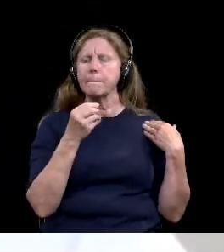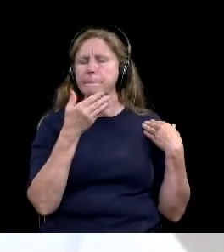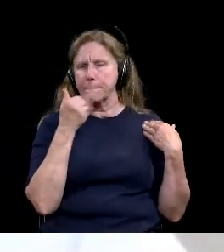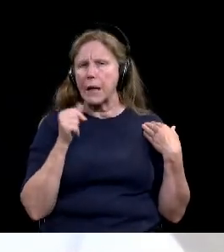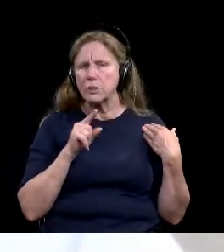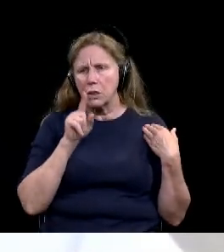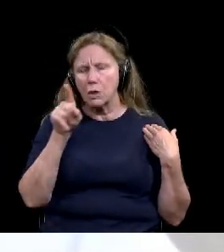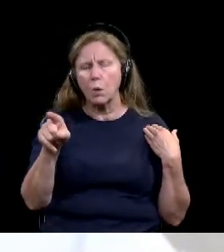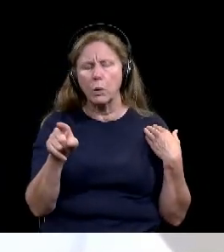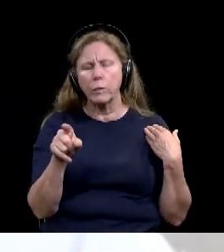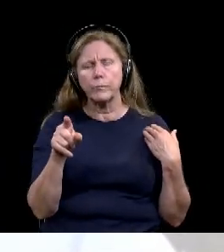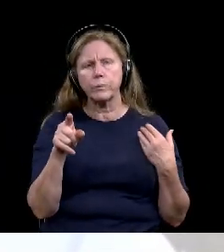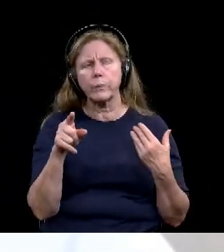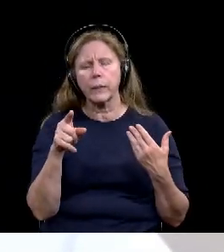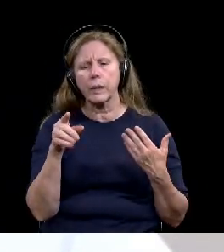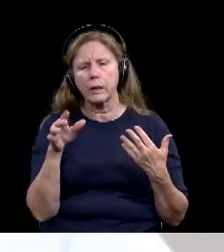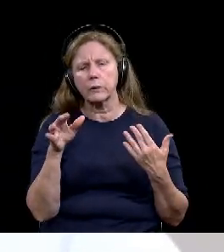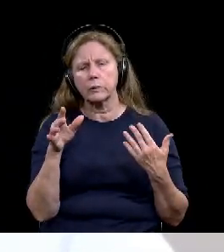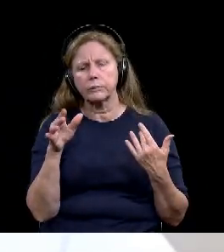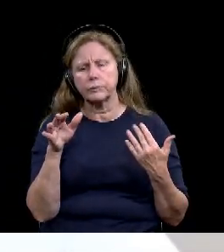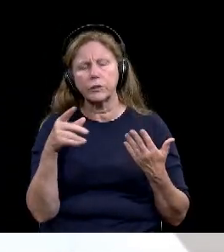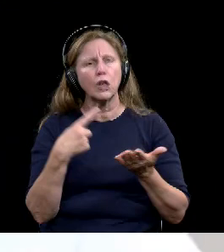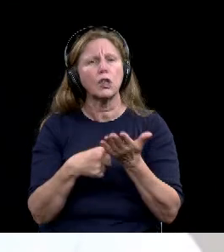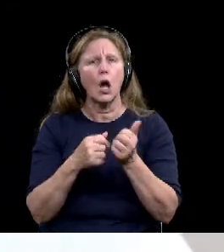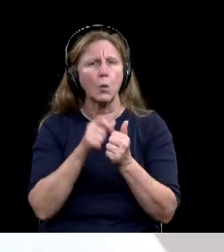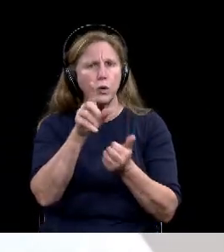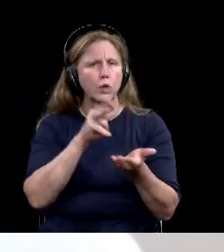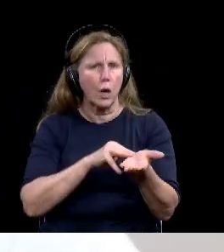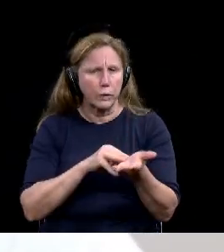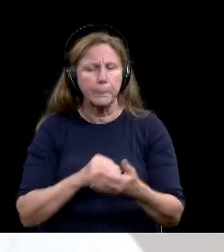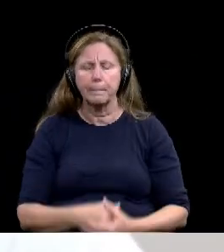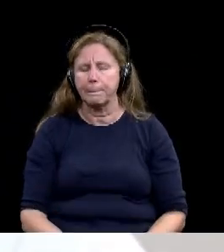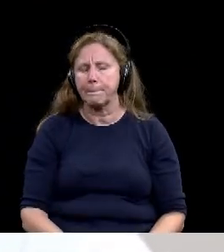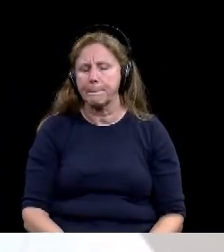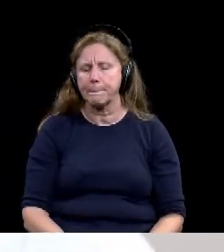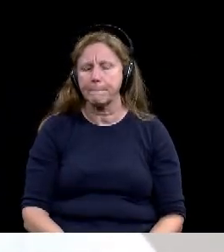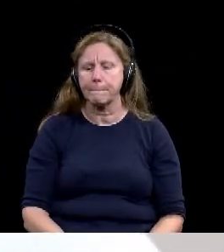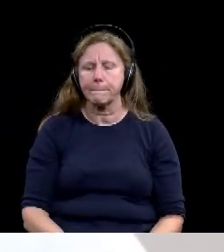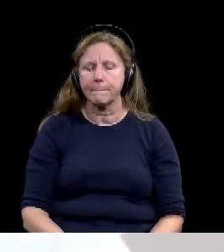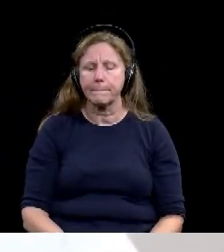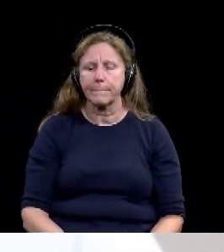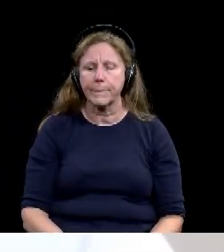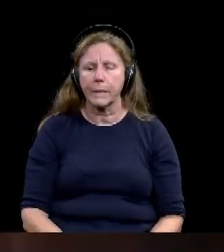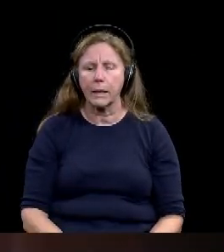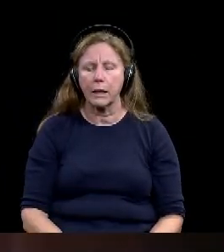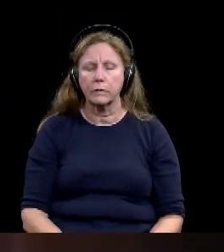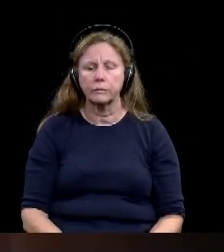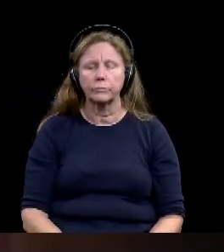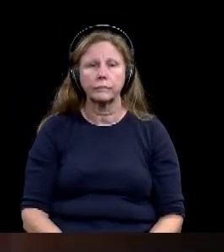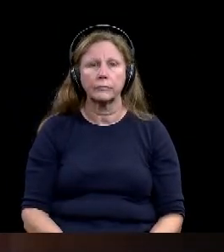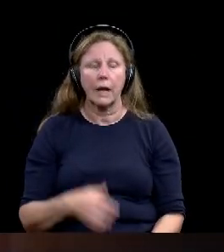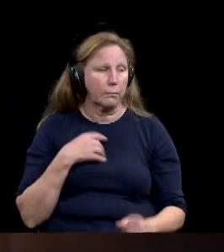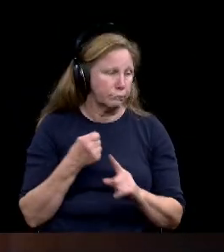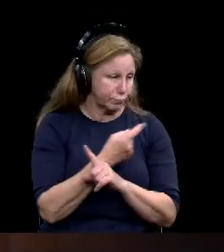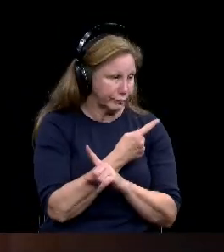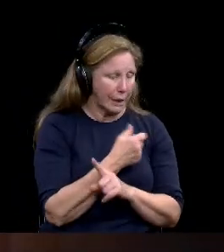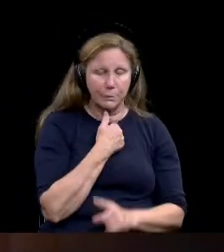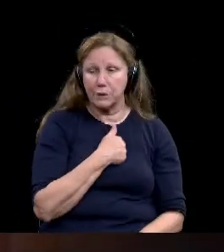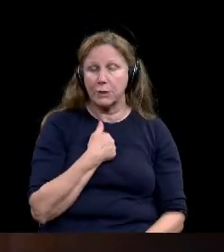I got a little on a tangent there on vaccinations. See where my headspace is, Rhiannon? Thanks, Dr. Griggs.